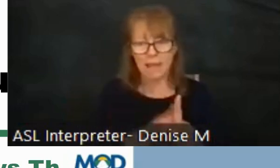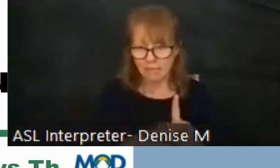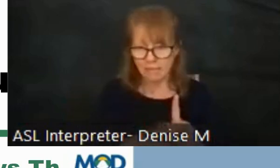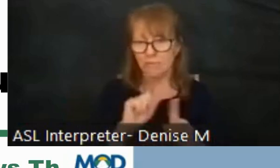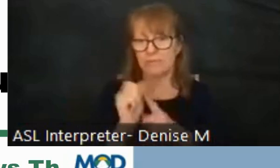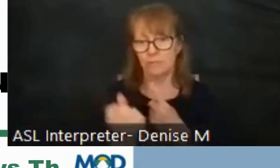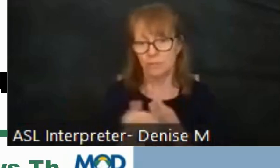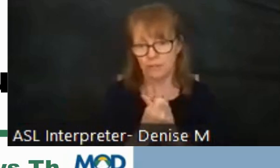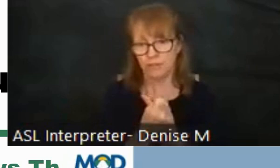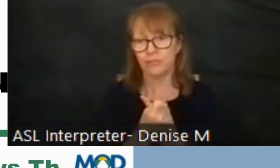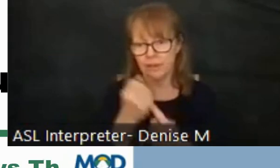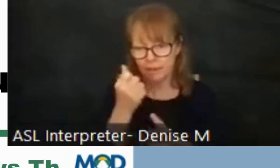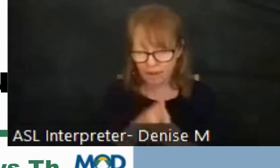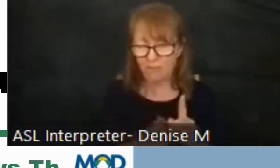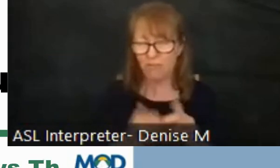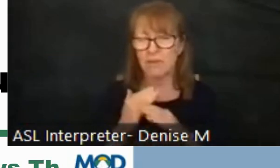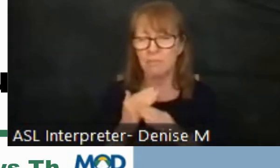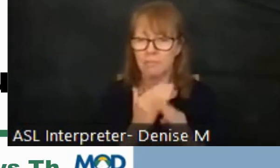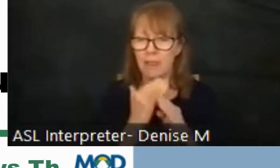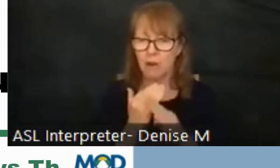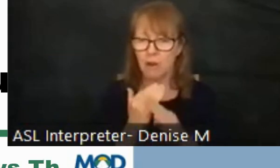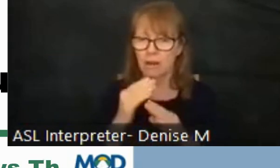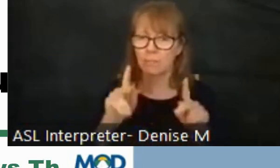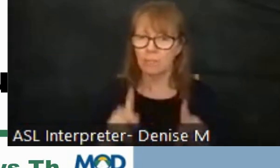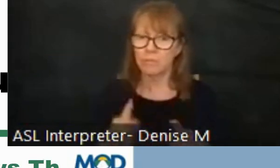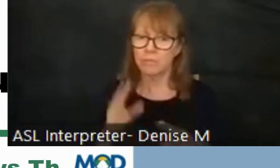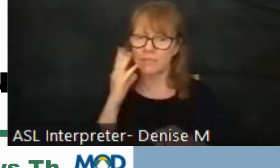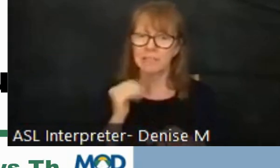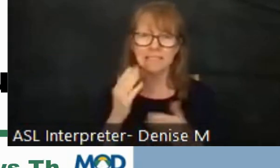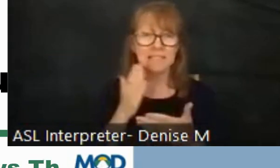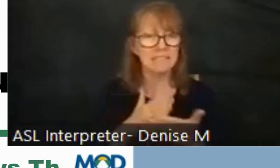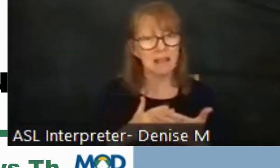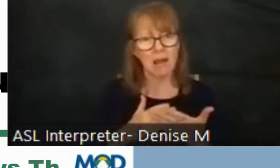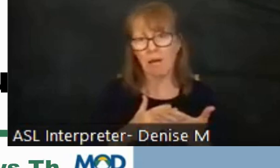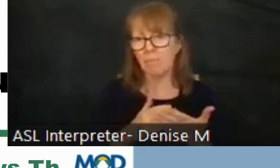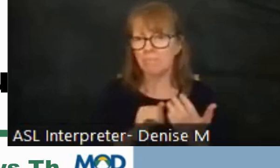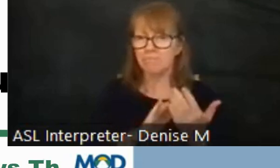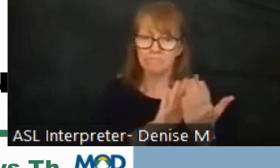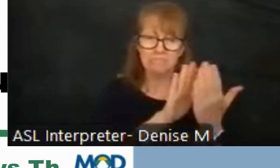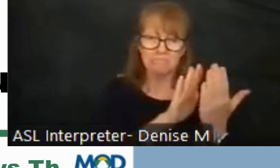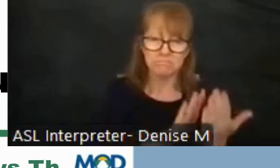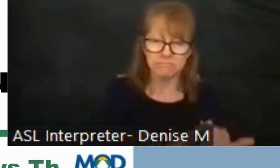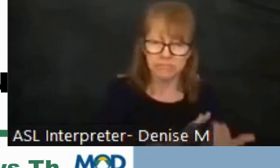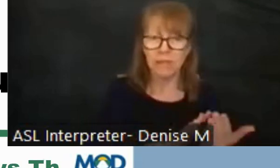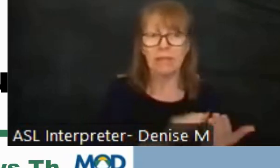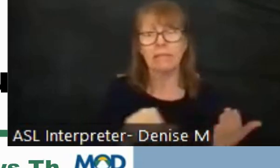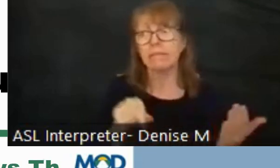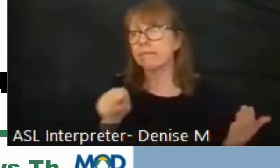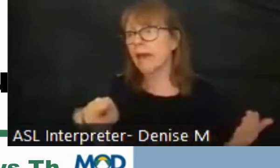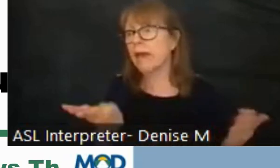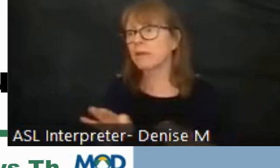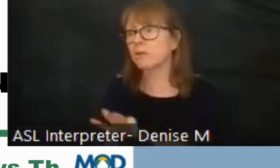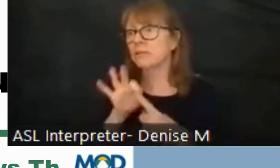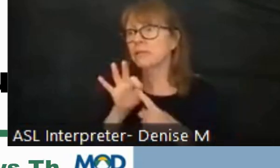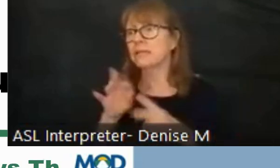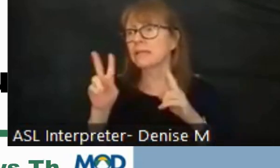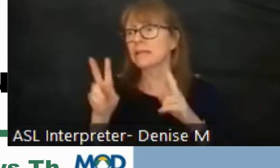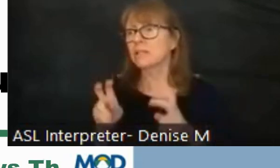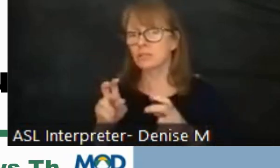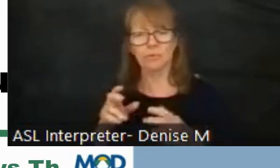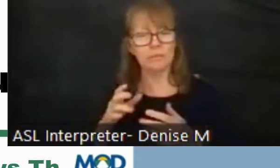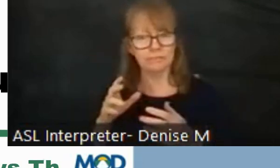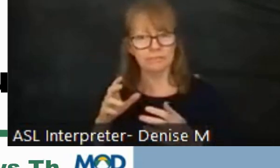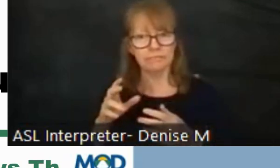disability experiences in housing, and some issues have to be addressed in other ways. So one thing is tenants' rights